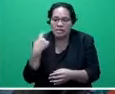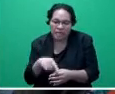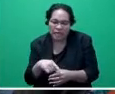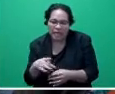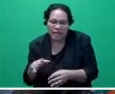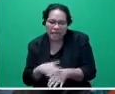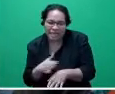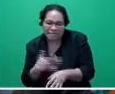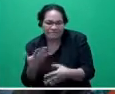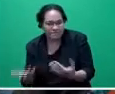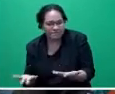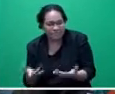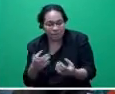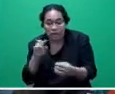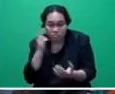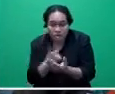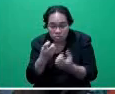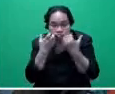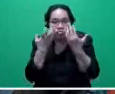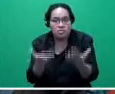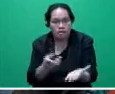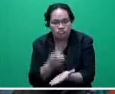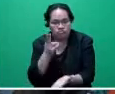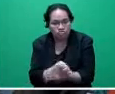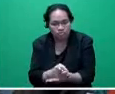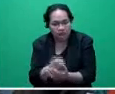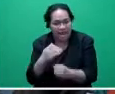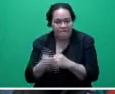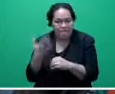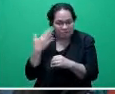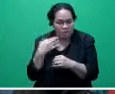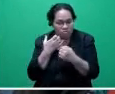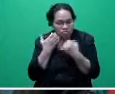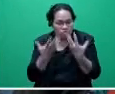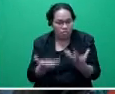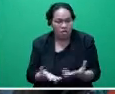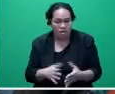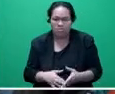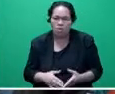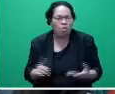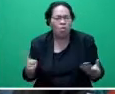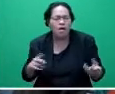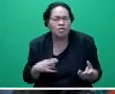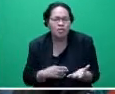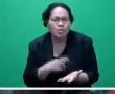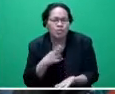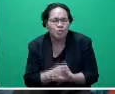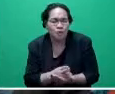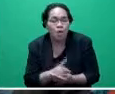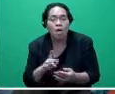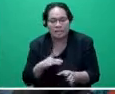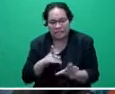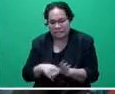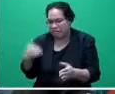bone, exposing the truth of the matter that has never done before. What is the truth of the matter, Mr. Speaker? It is the years